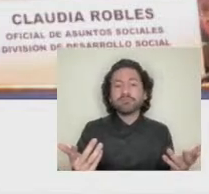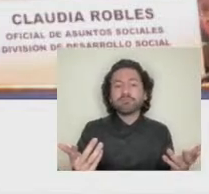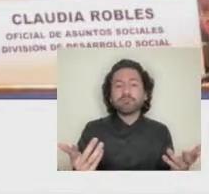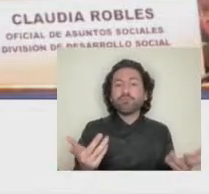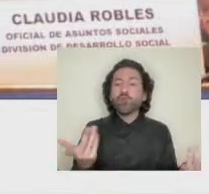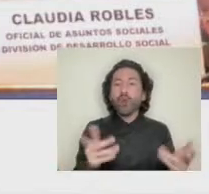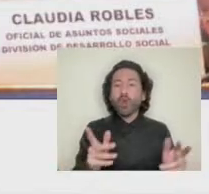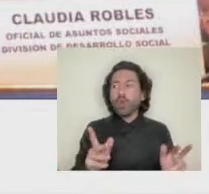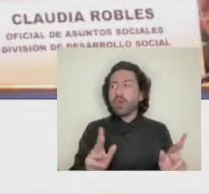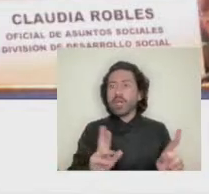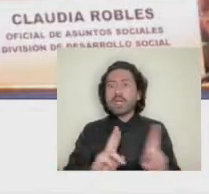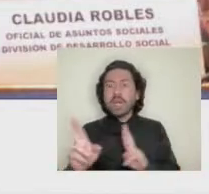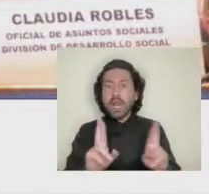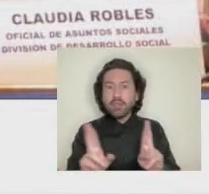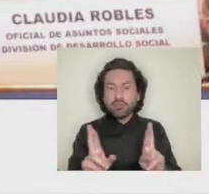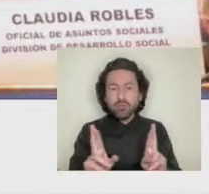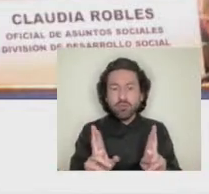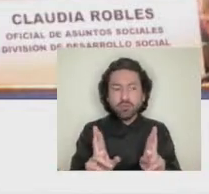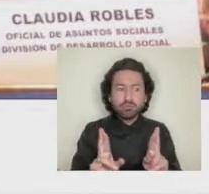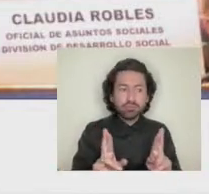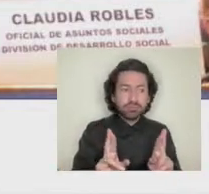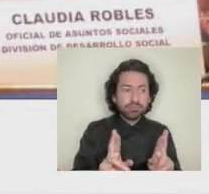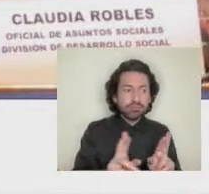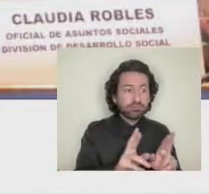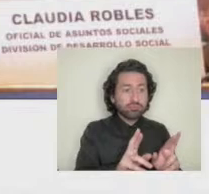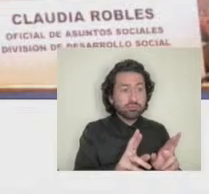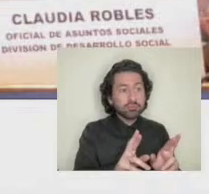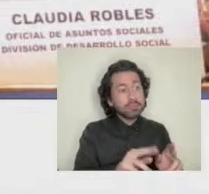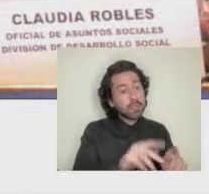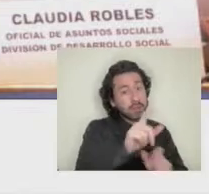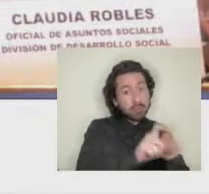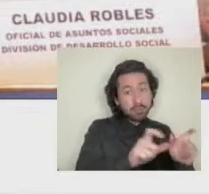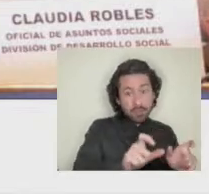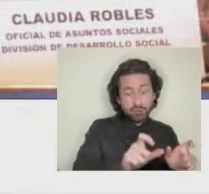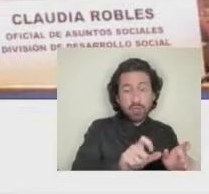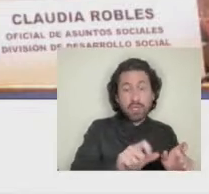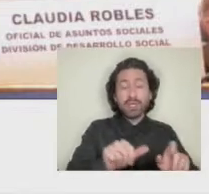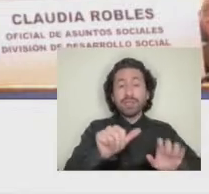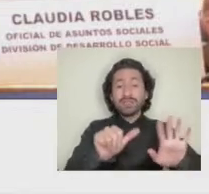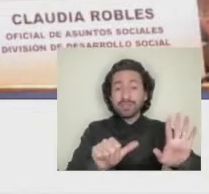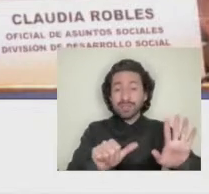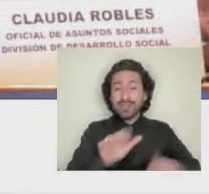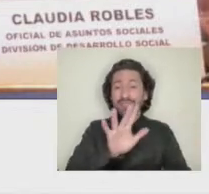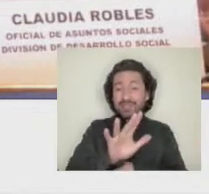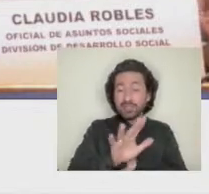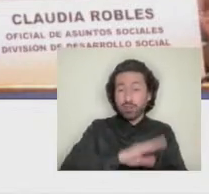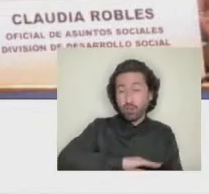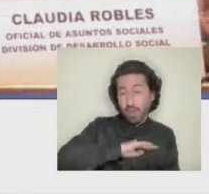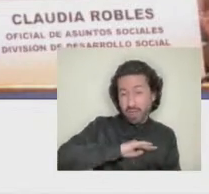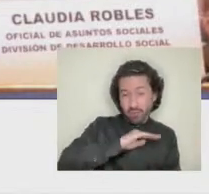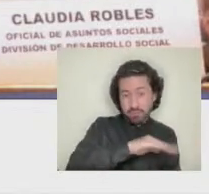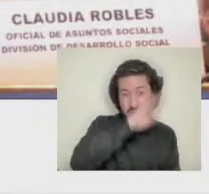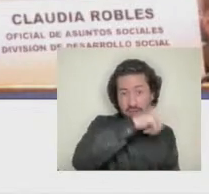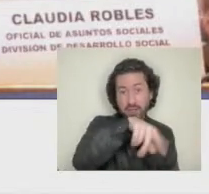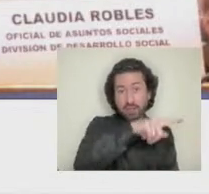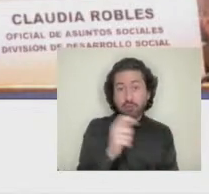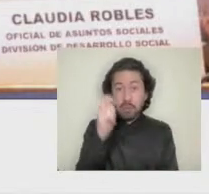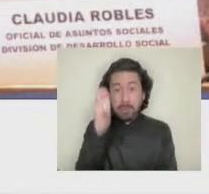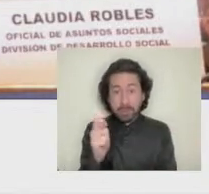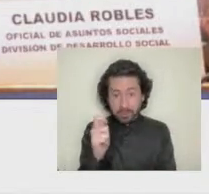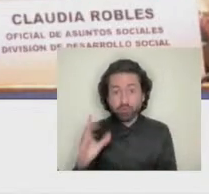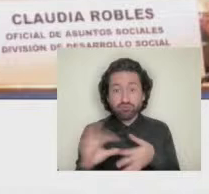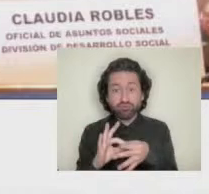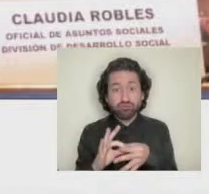shows a relationship between the coverage of contributive liabilities of people older than 65 that